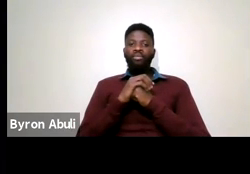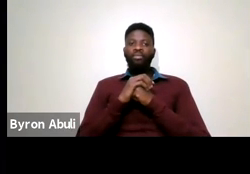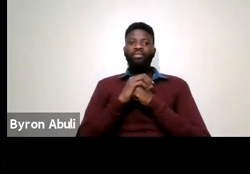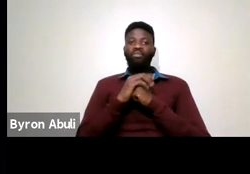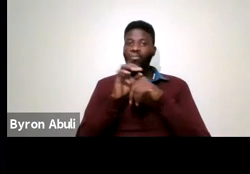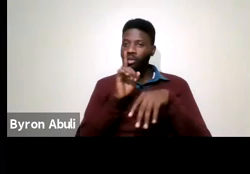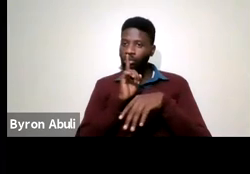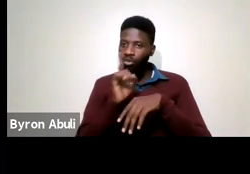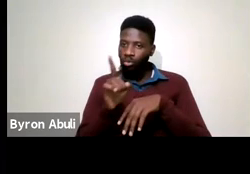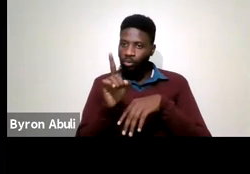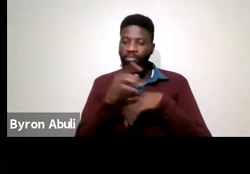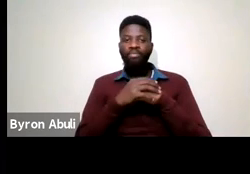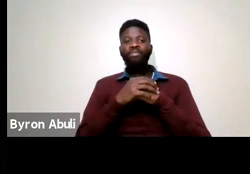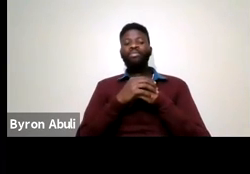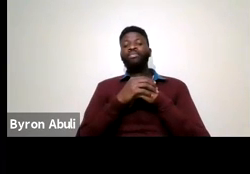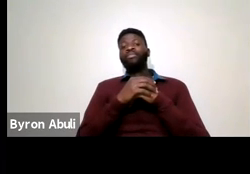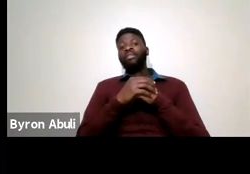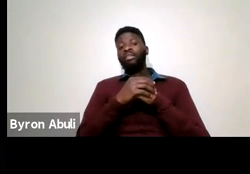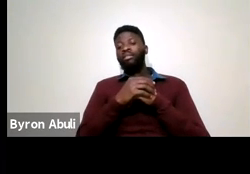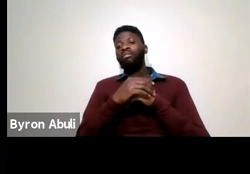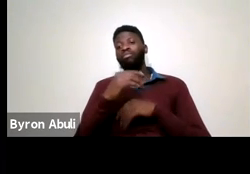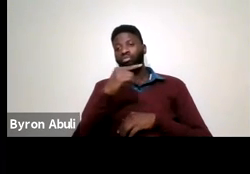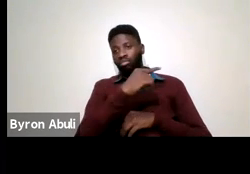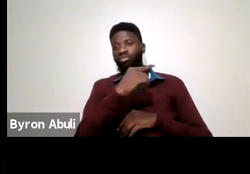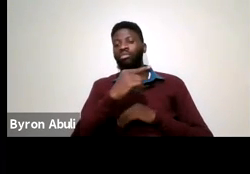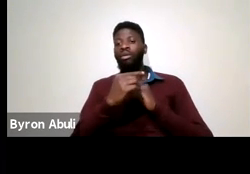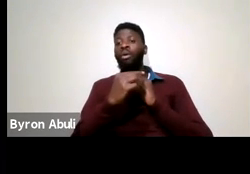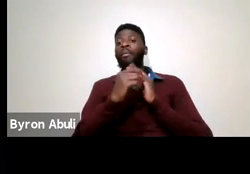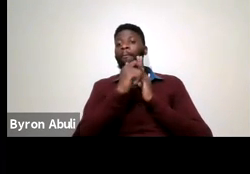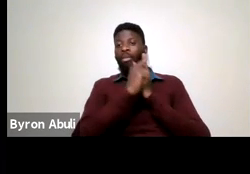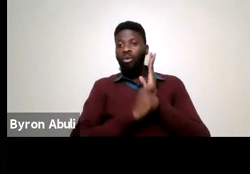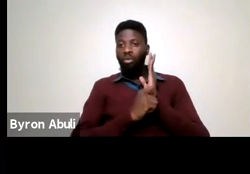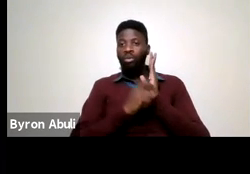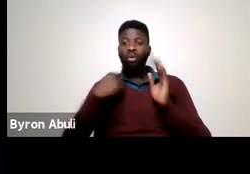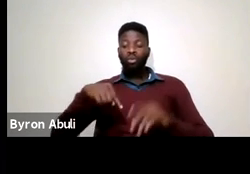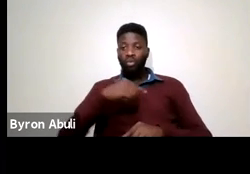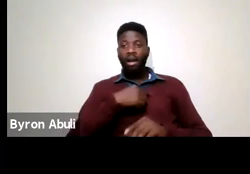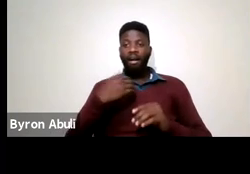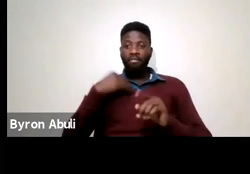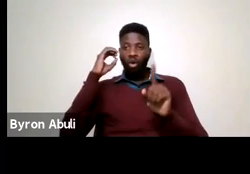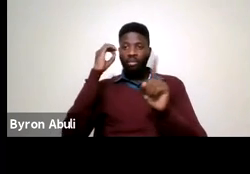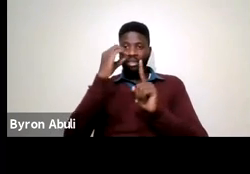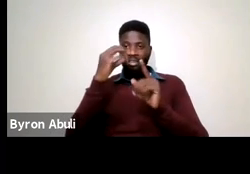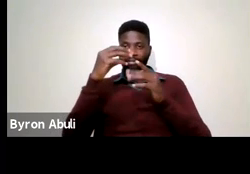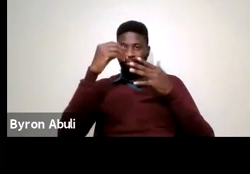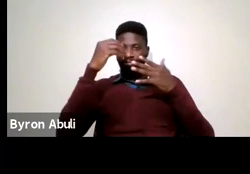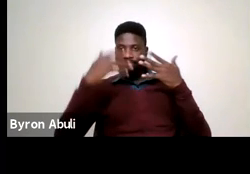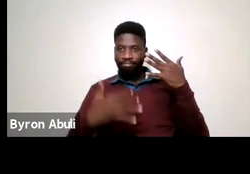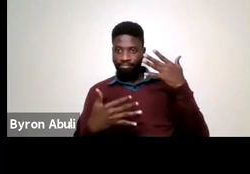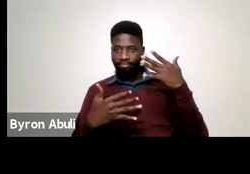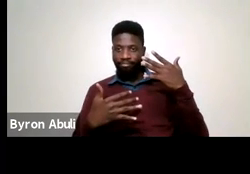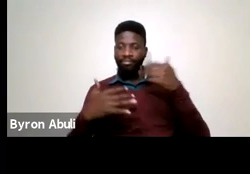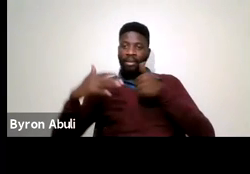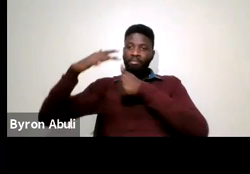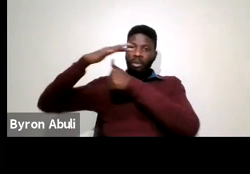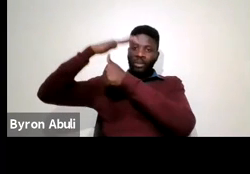So in this module then, we have a number of objectives to achieve. Priority number 1 is to ensure that